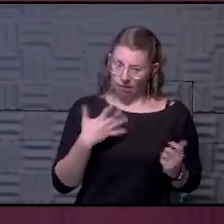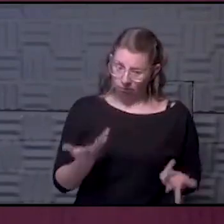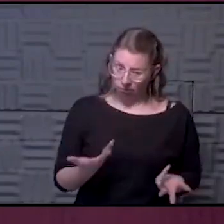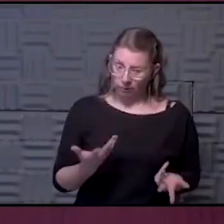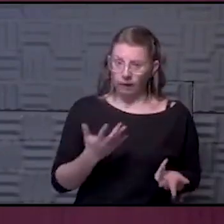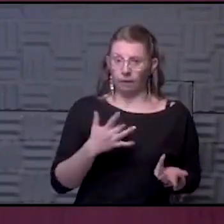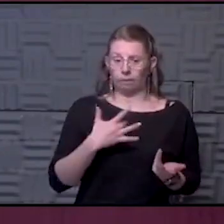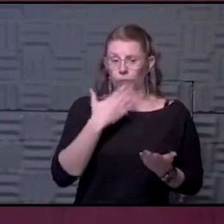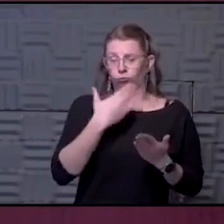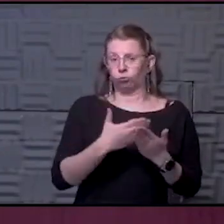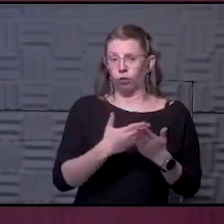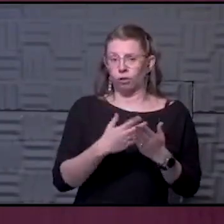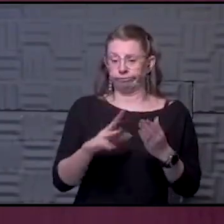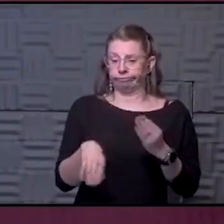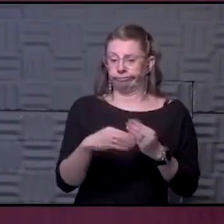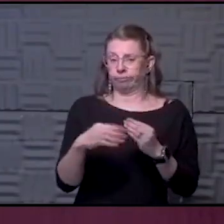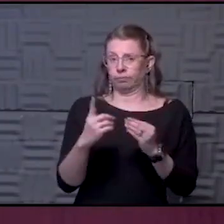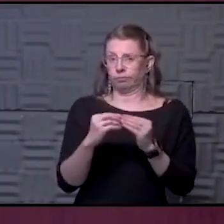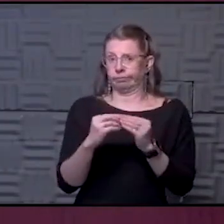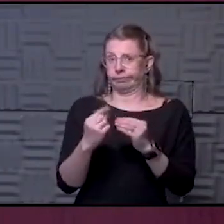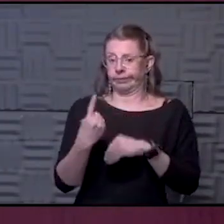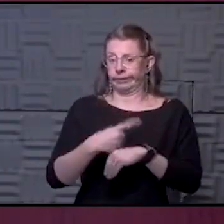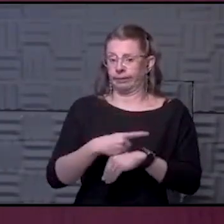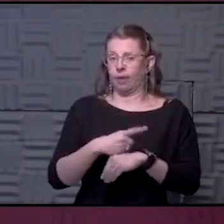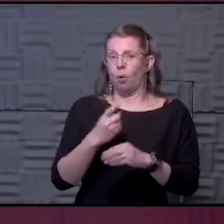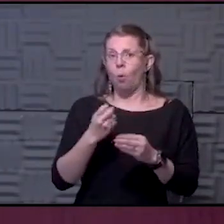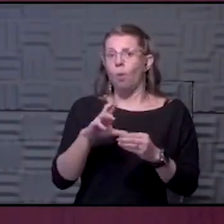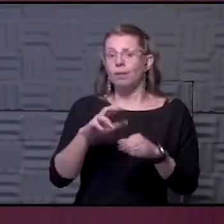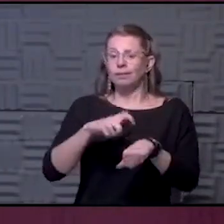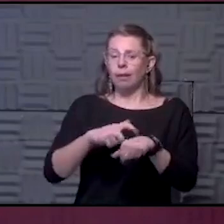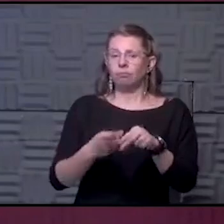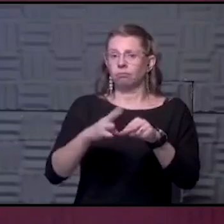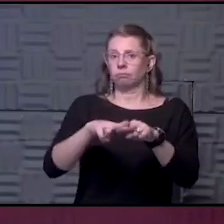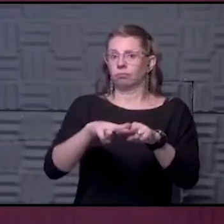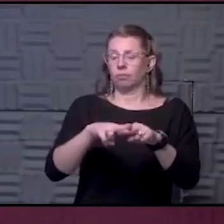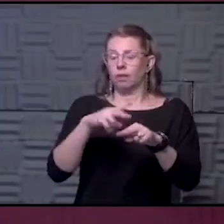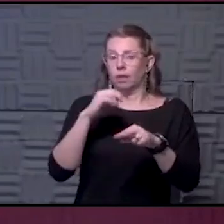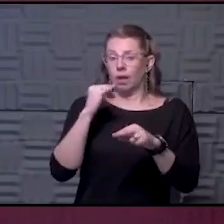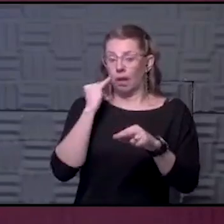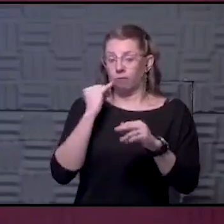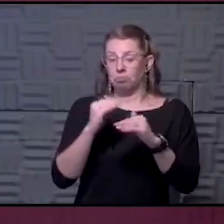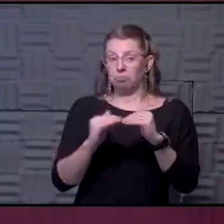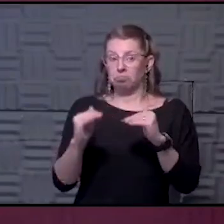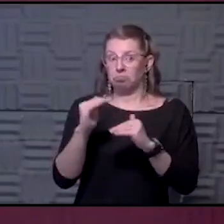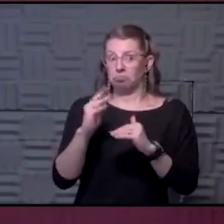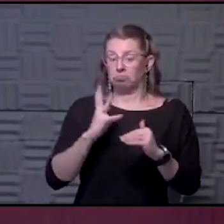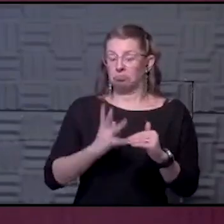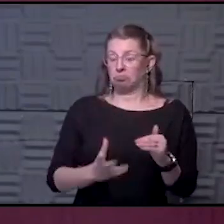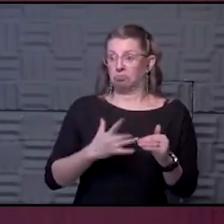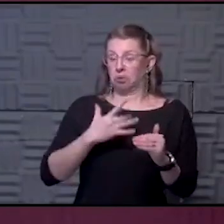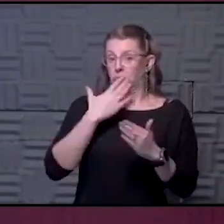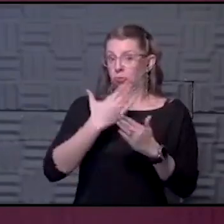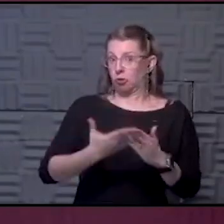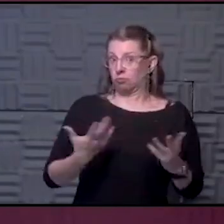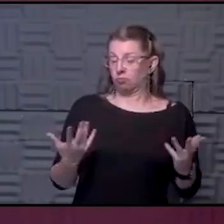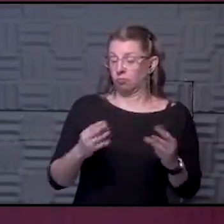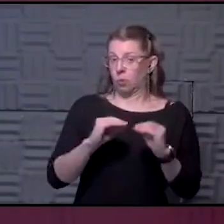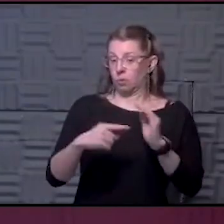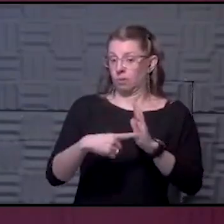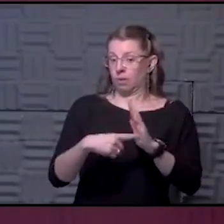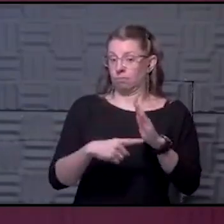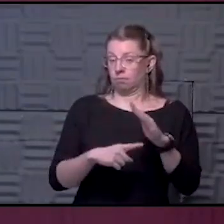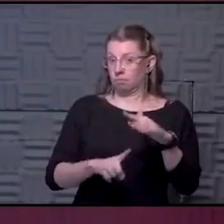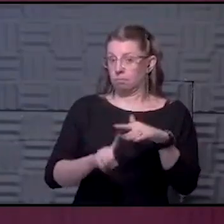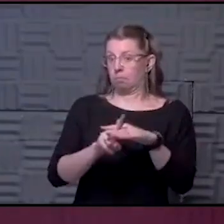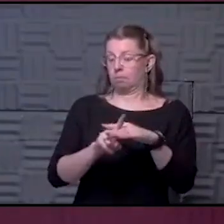good, you can do another day of that, maybe increase the time a little bit. If they get past that, no symptoms, feeling good, then the next step,